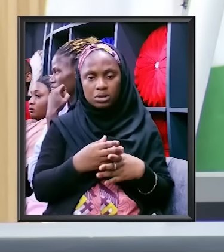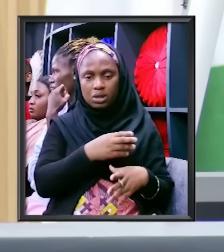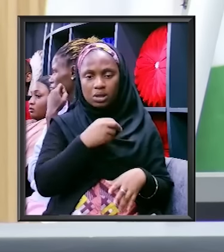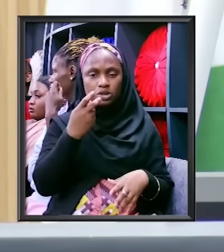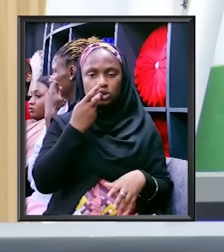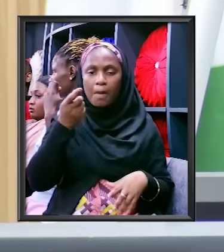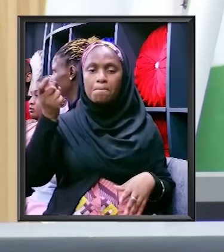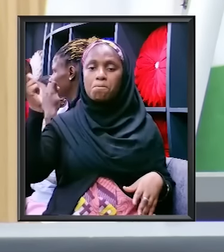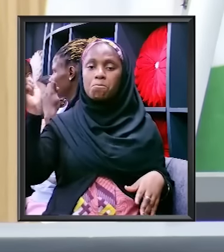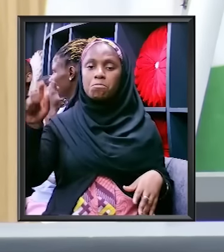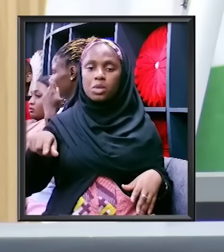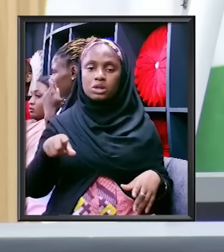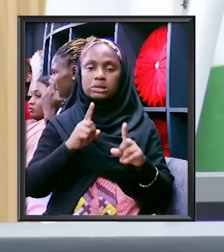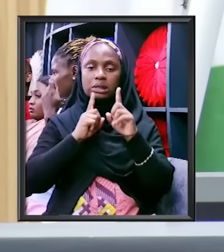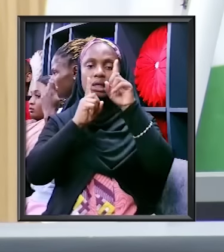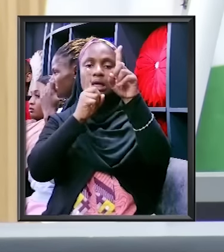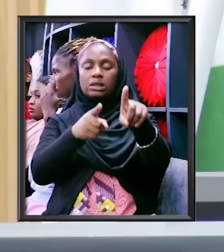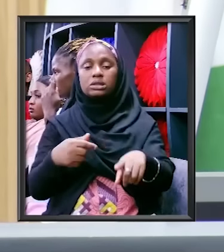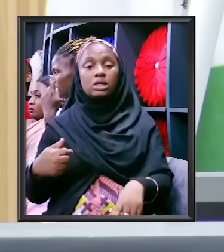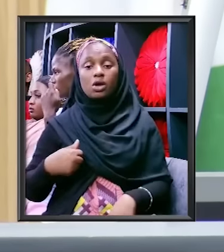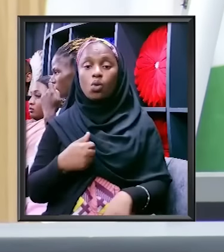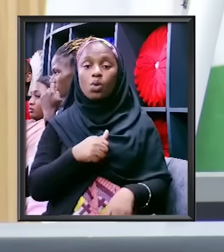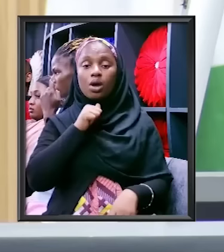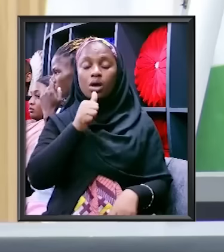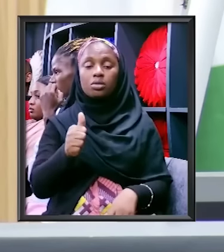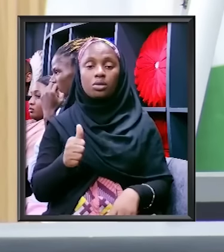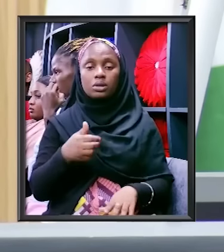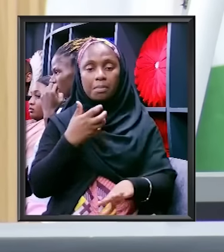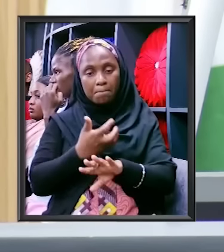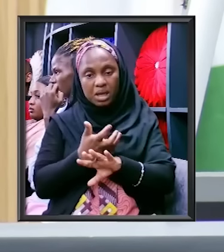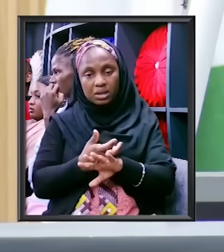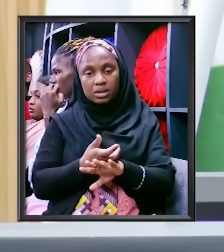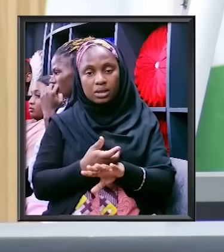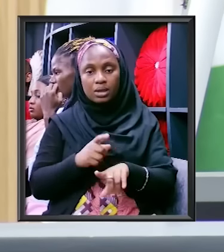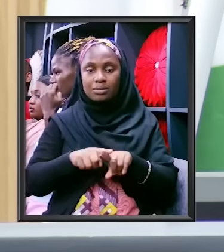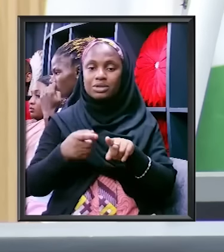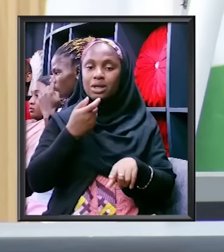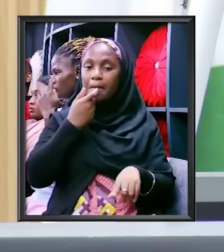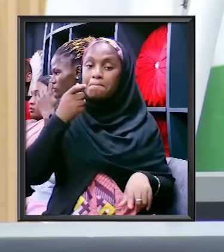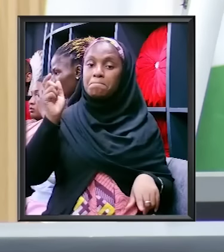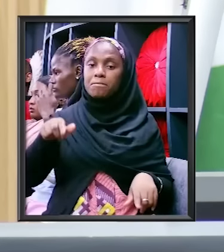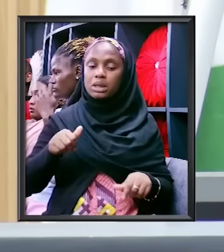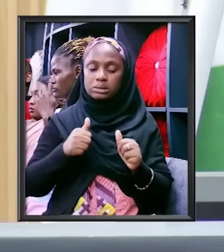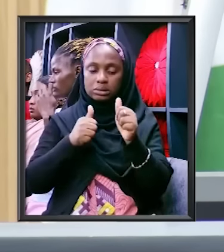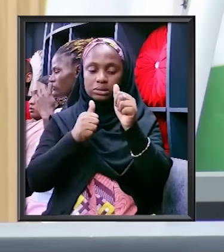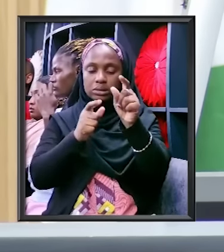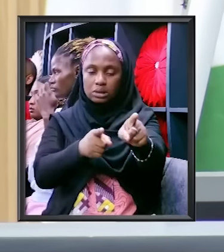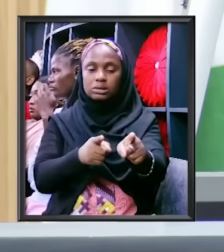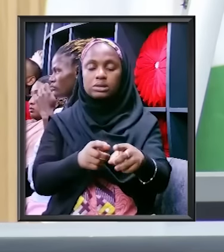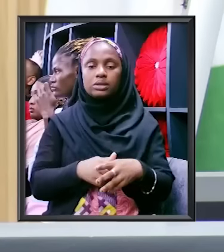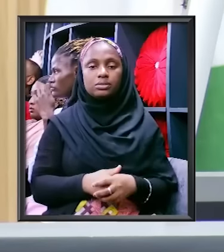answer. No, be say you they beg her. Say she must answer because now part of their responsibility.